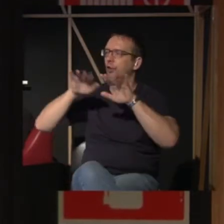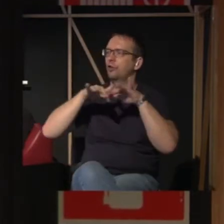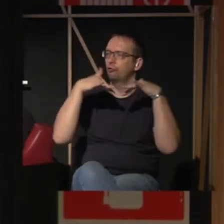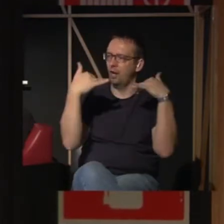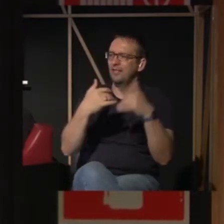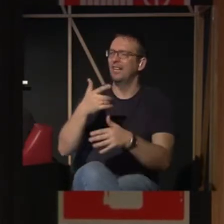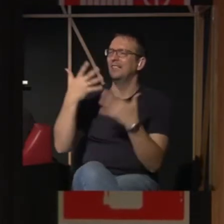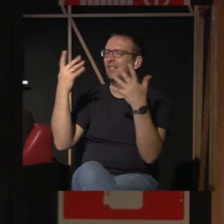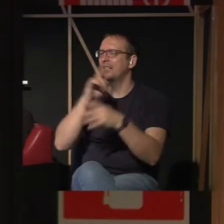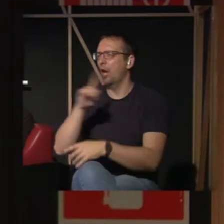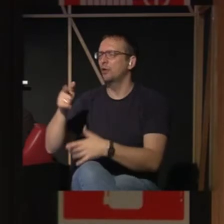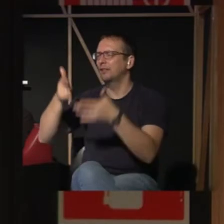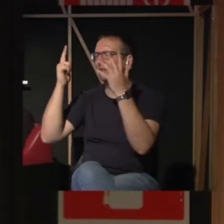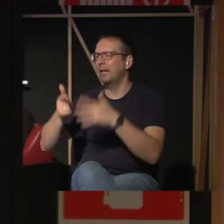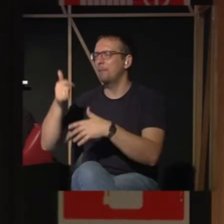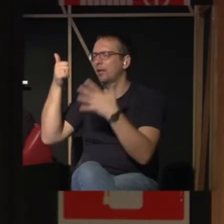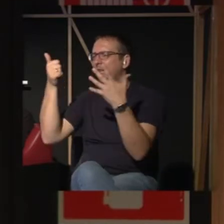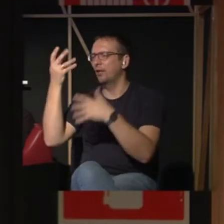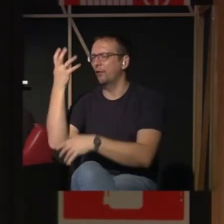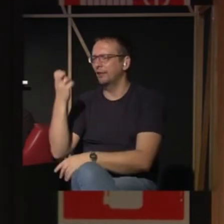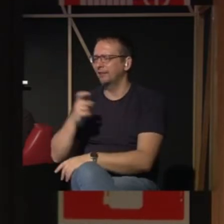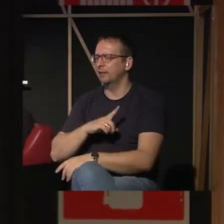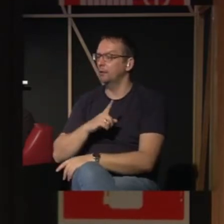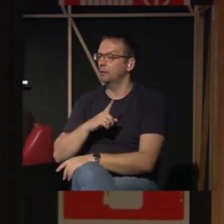10,746 wheelchair user places allocated,